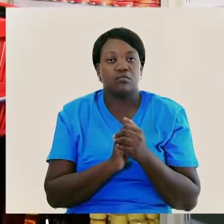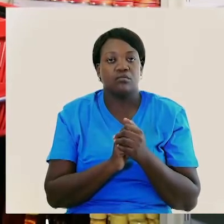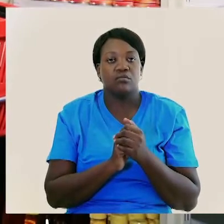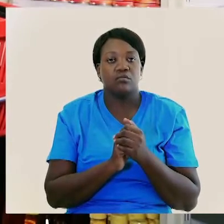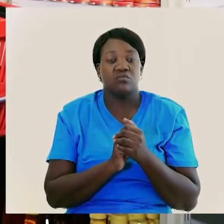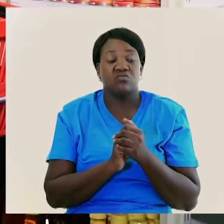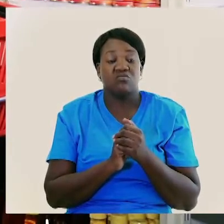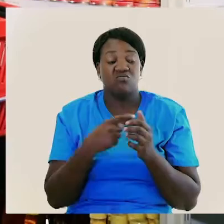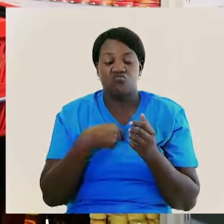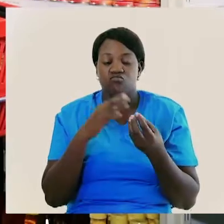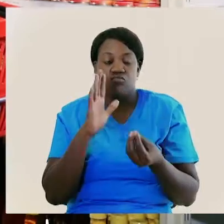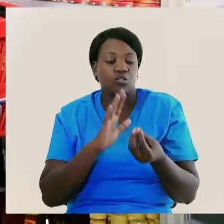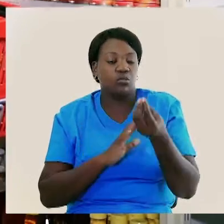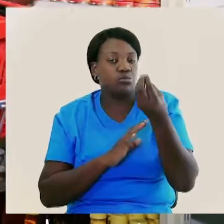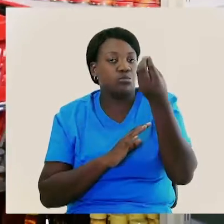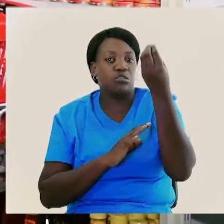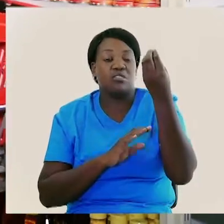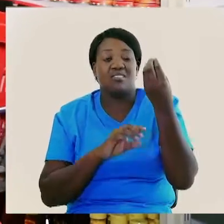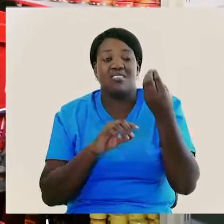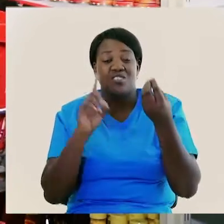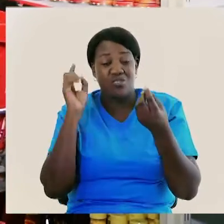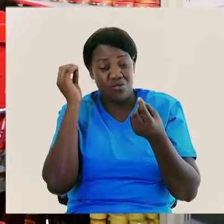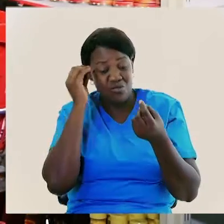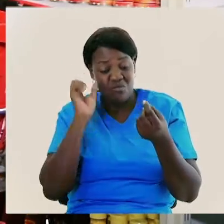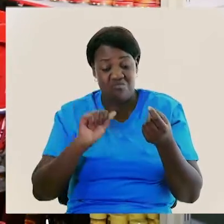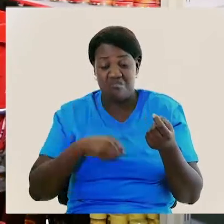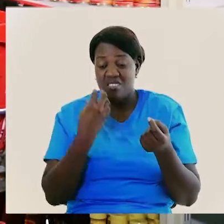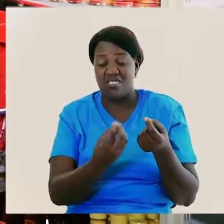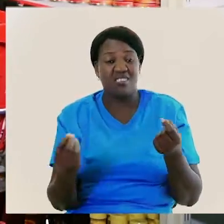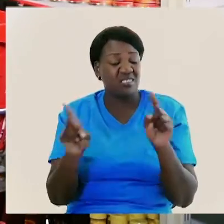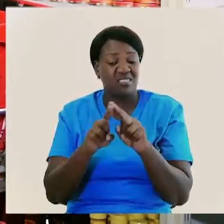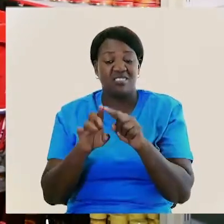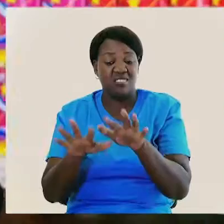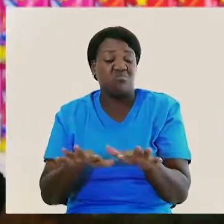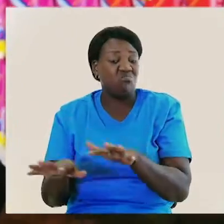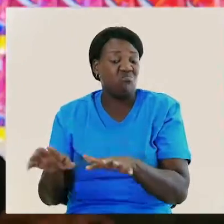When I grow up, I'll make sure that my kids do not suffer as I'm suffering.